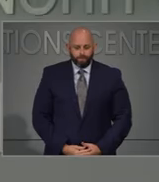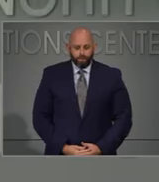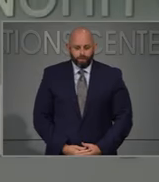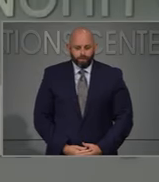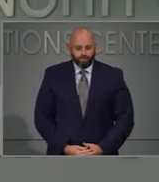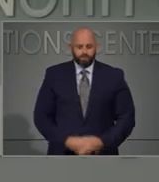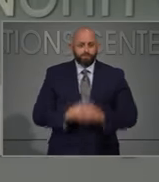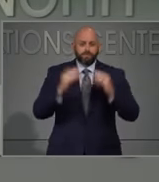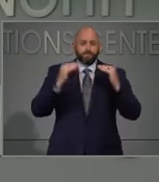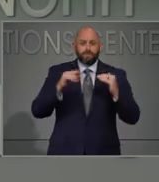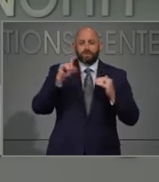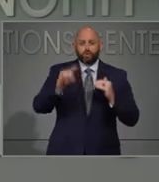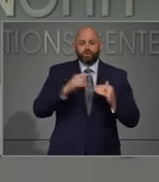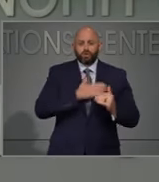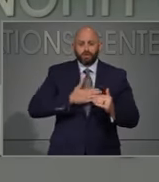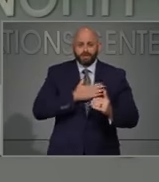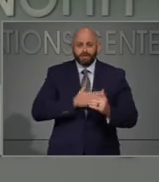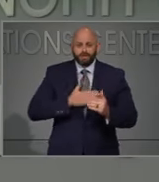Next question, please.